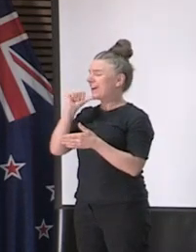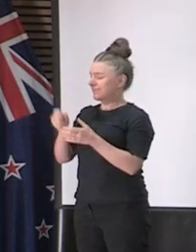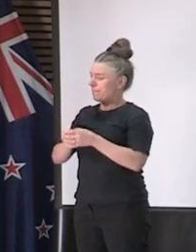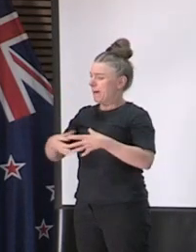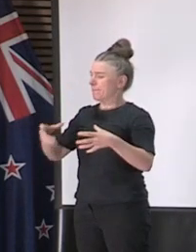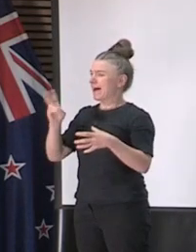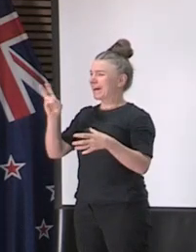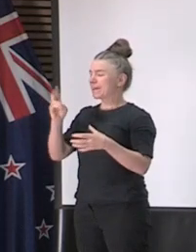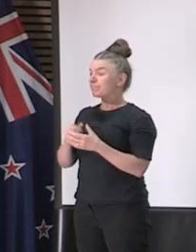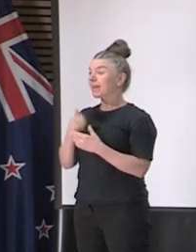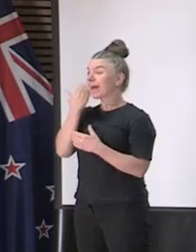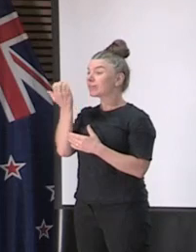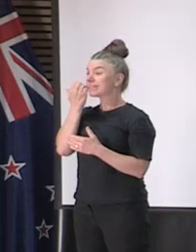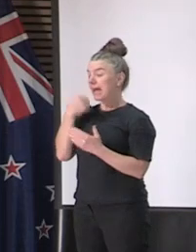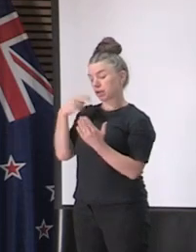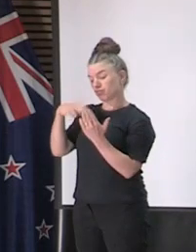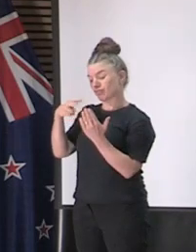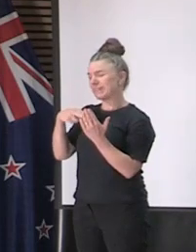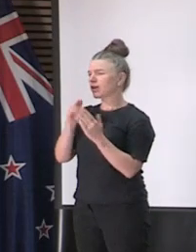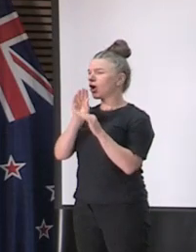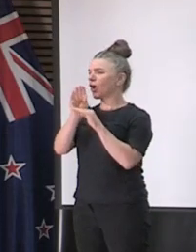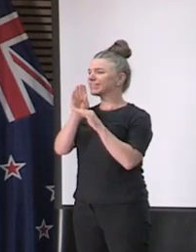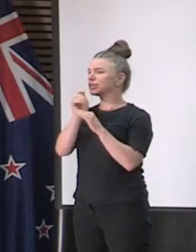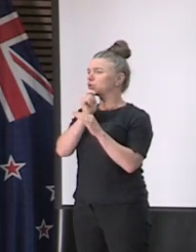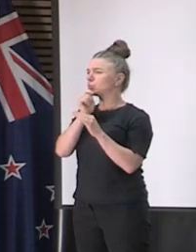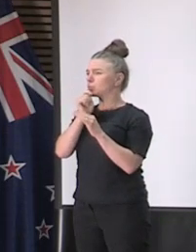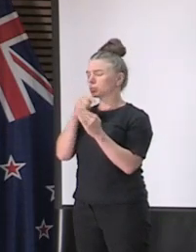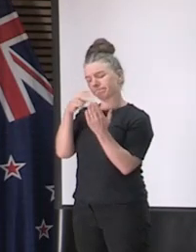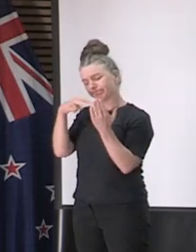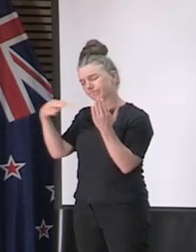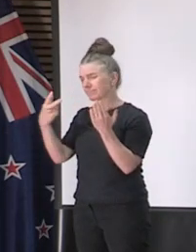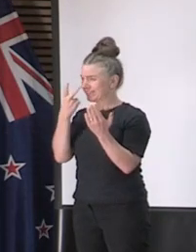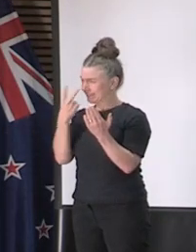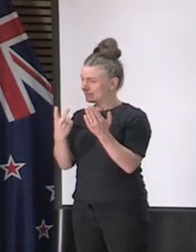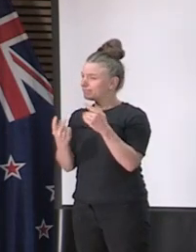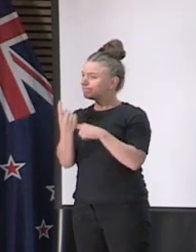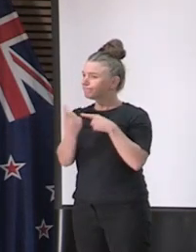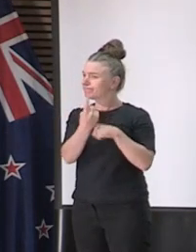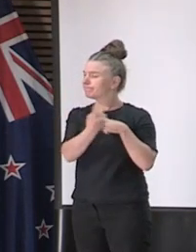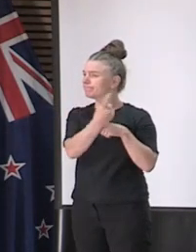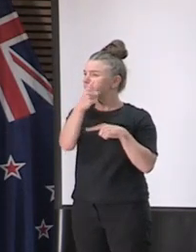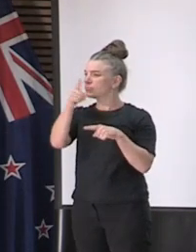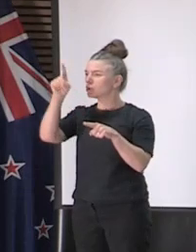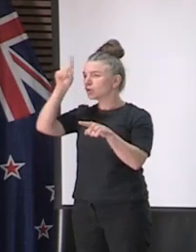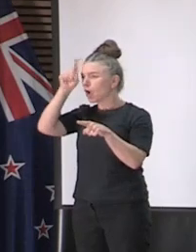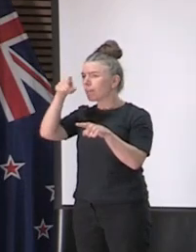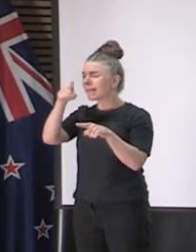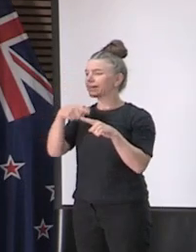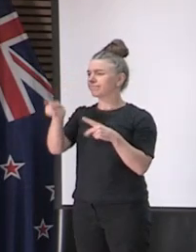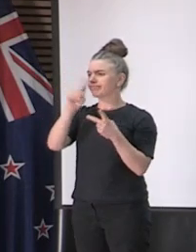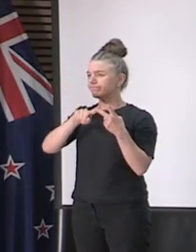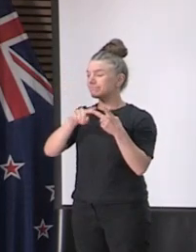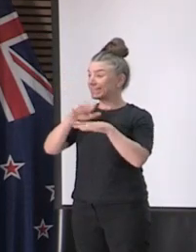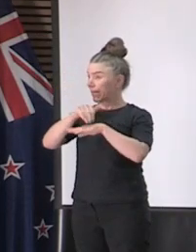I start my day reading the international news, and we've seen coverage, obviously, of Germany. In the past, we've seen the coverage